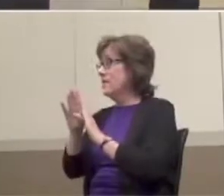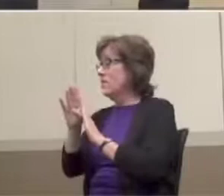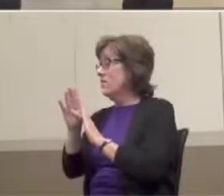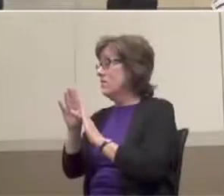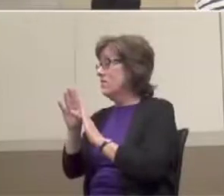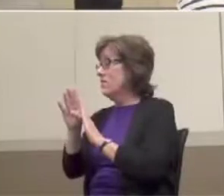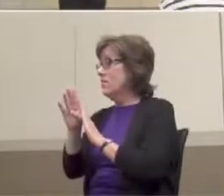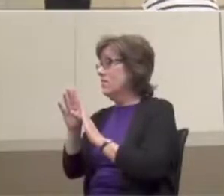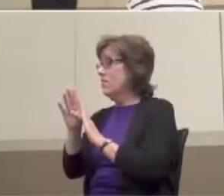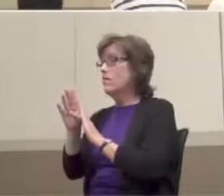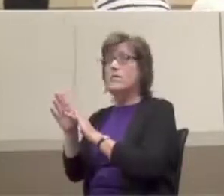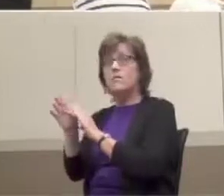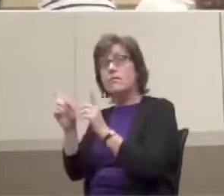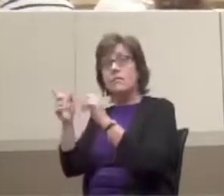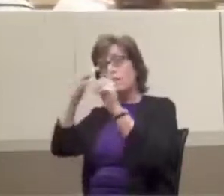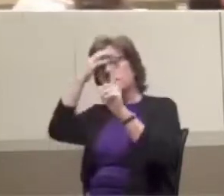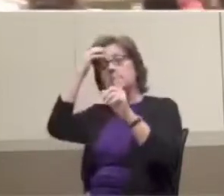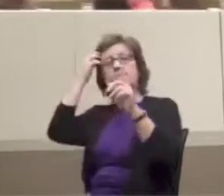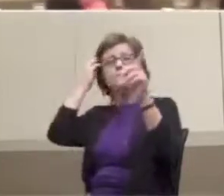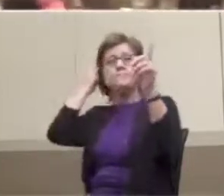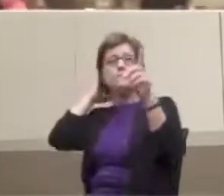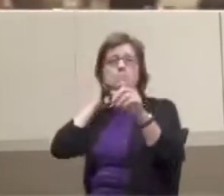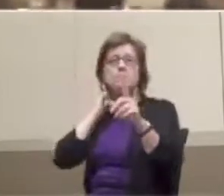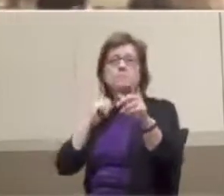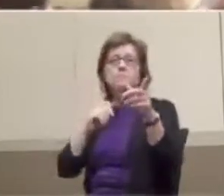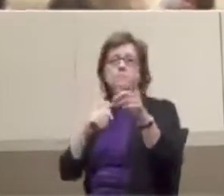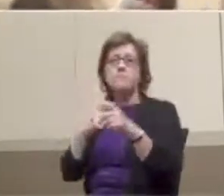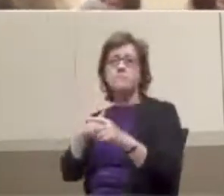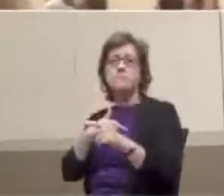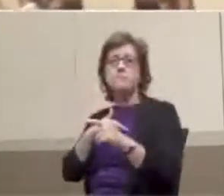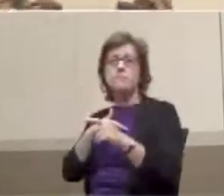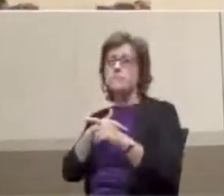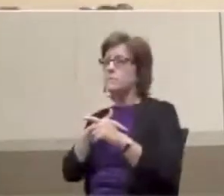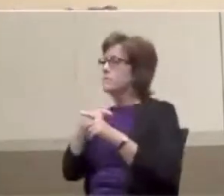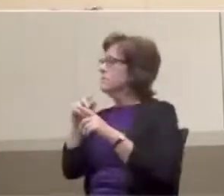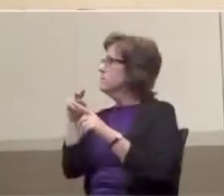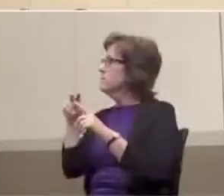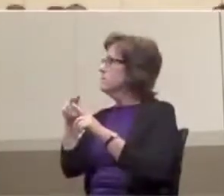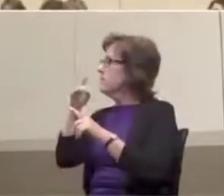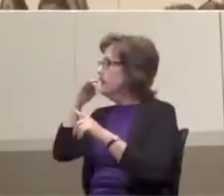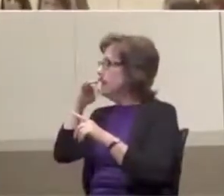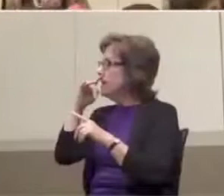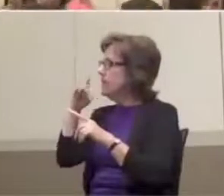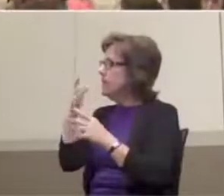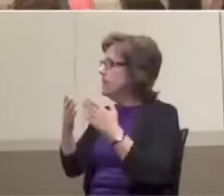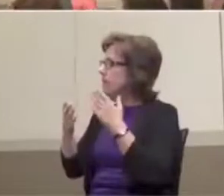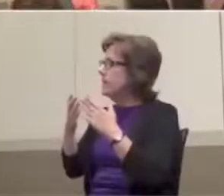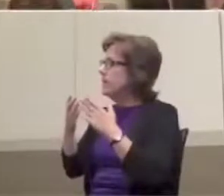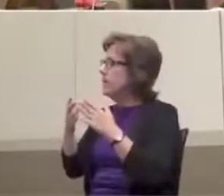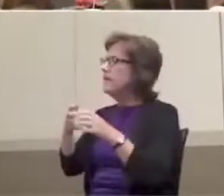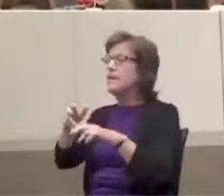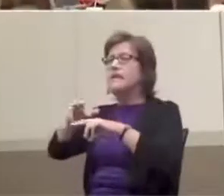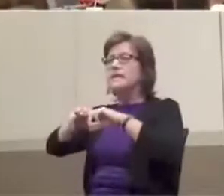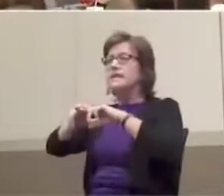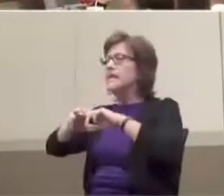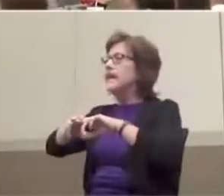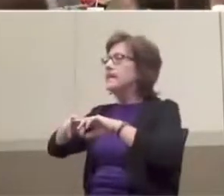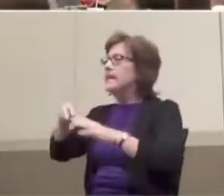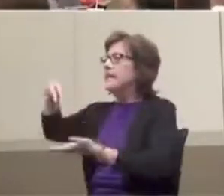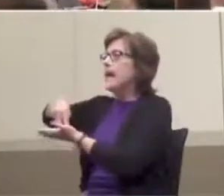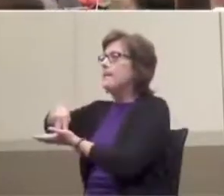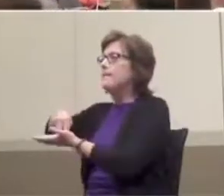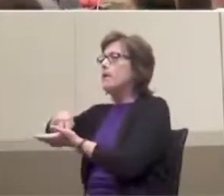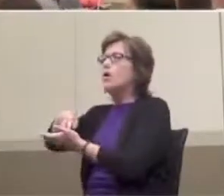Yes? Yeah, we kind of did a perspective. We take like kids who might get out of their seat or alert. You have